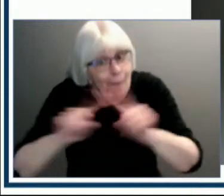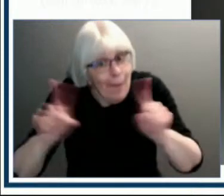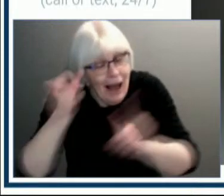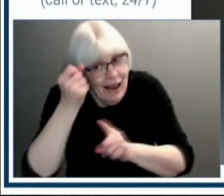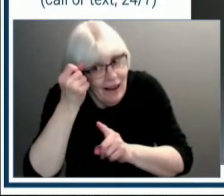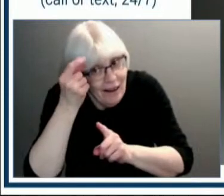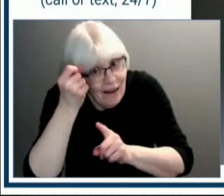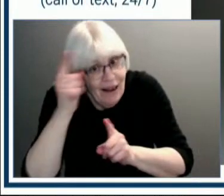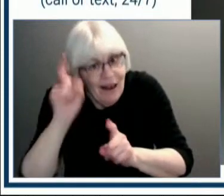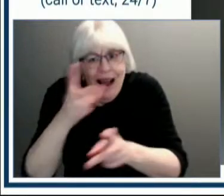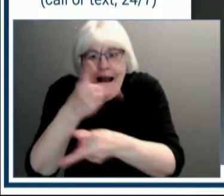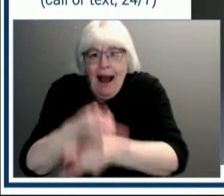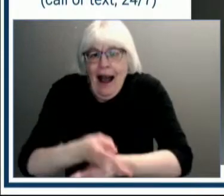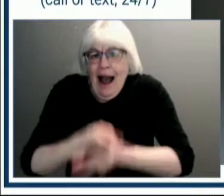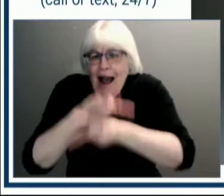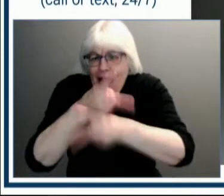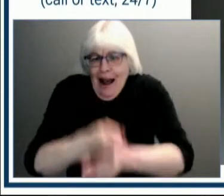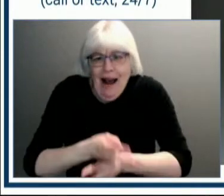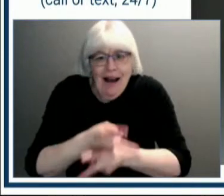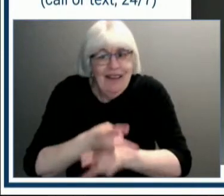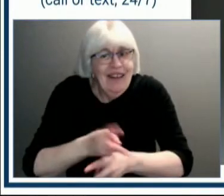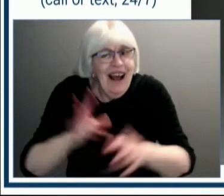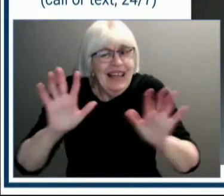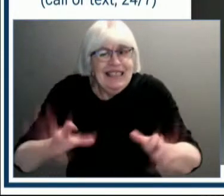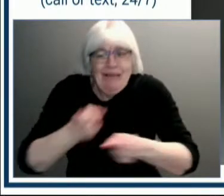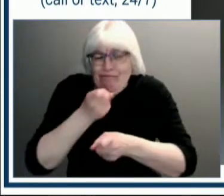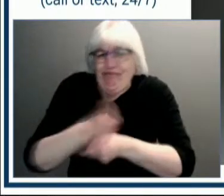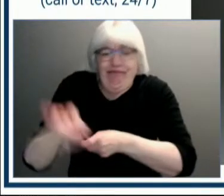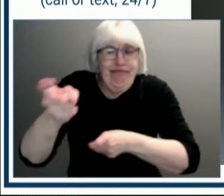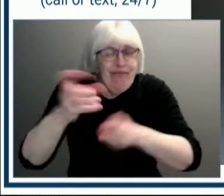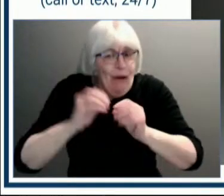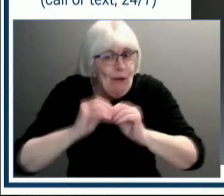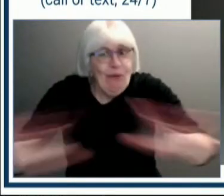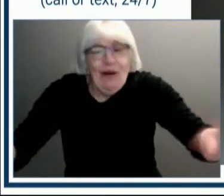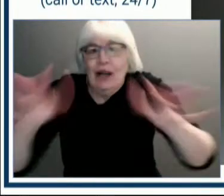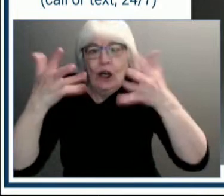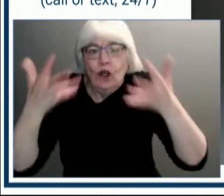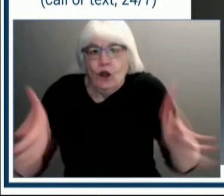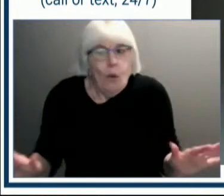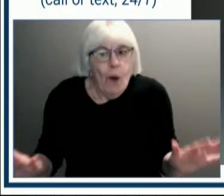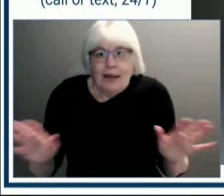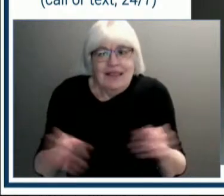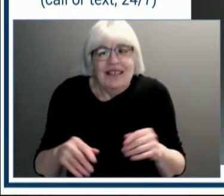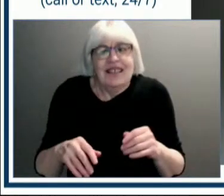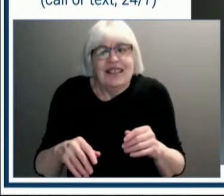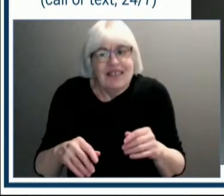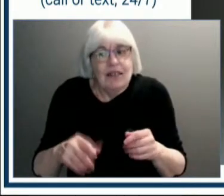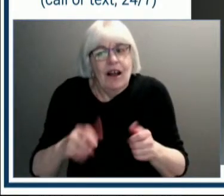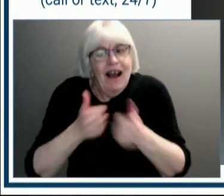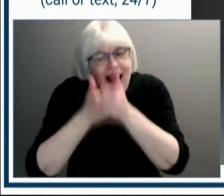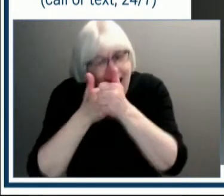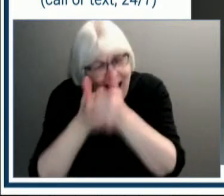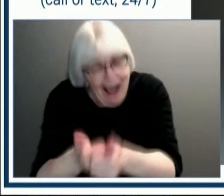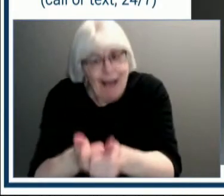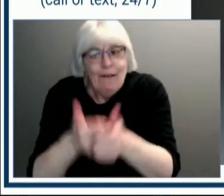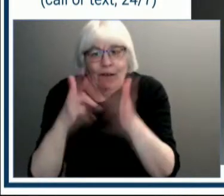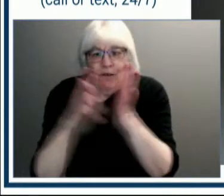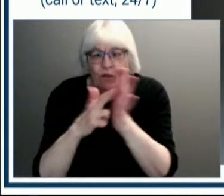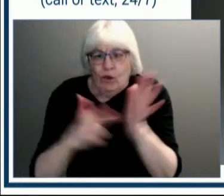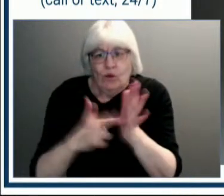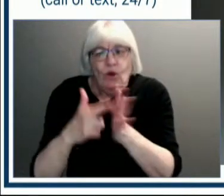harms, both from the virus itself and the actions we take to slow it down. It's about balance, a word I